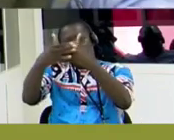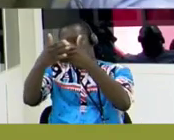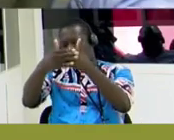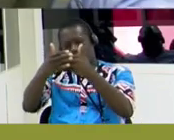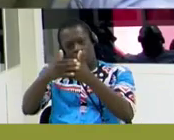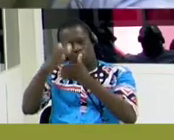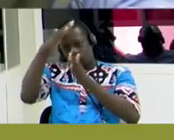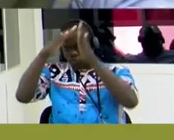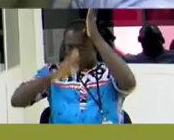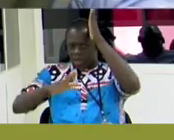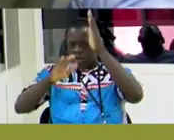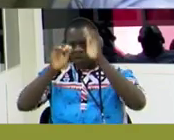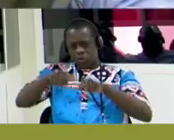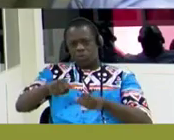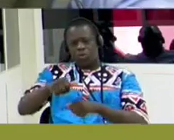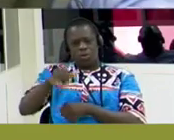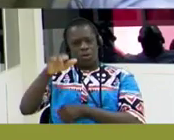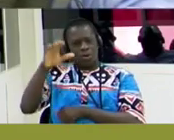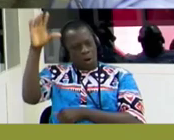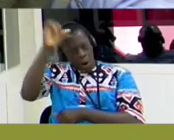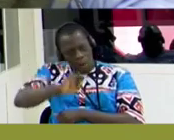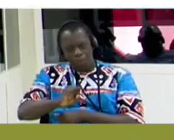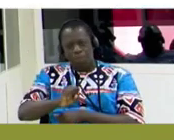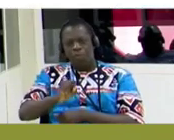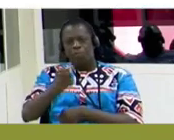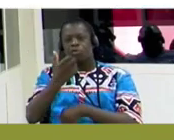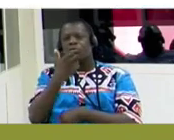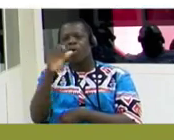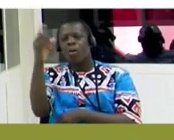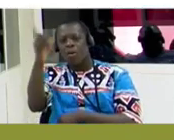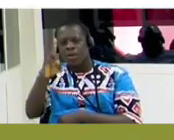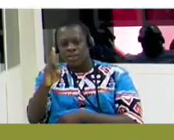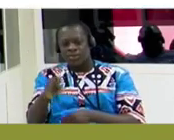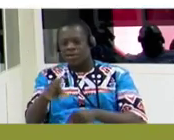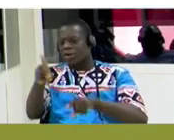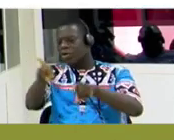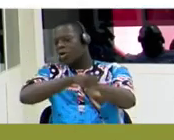estimate? Estimate? It has been a long time, sir.